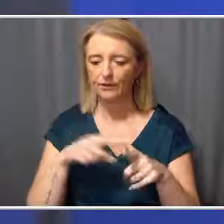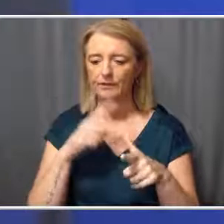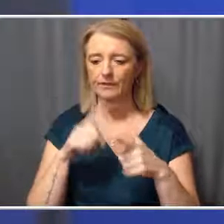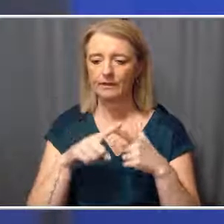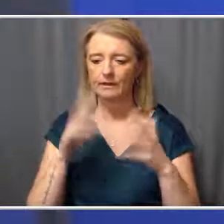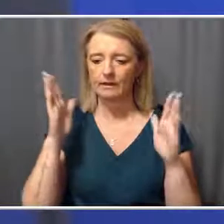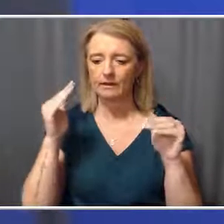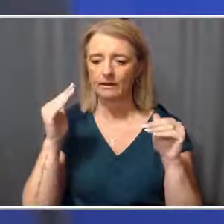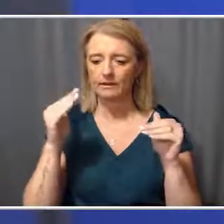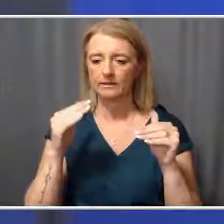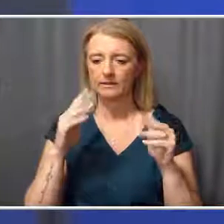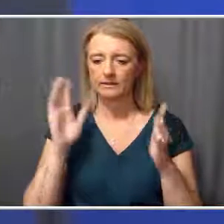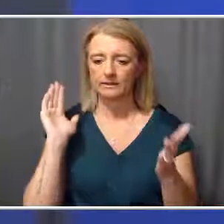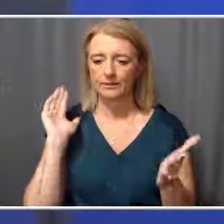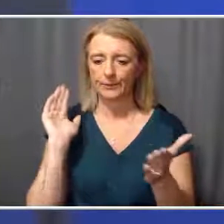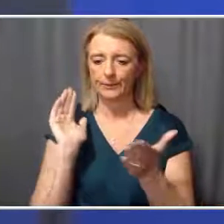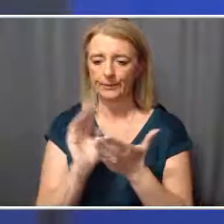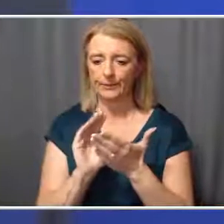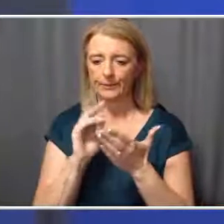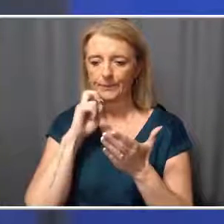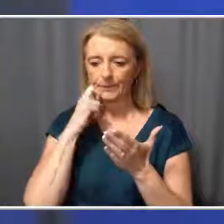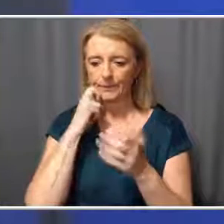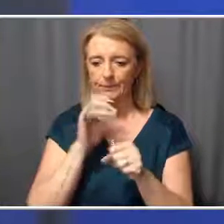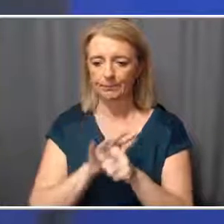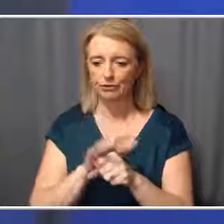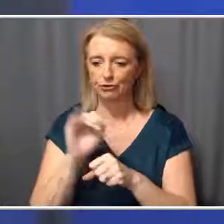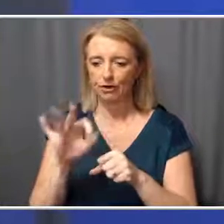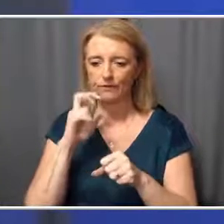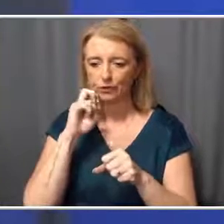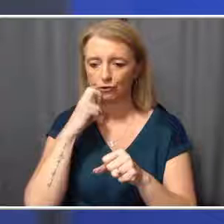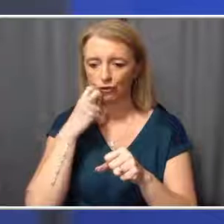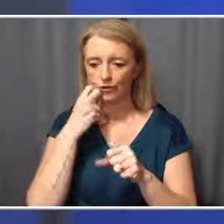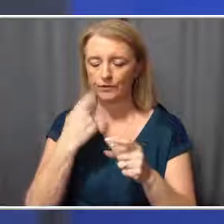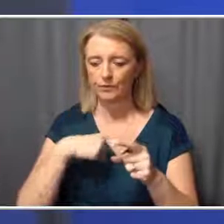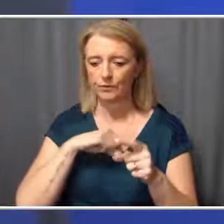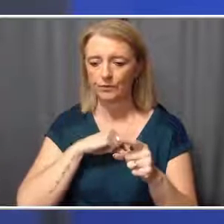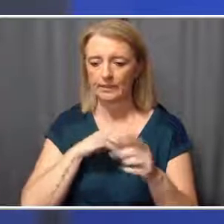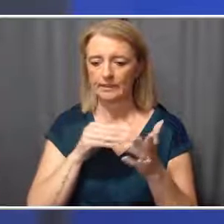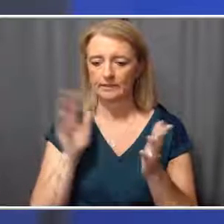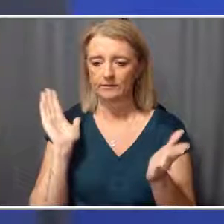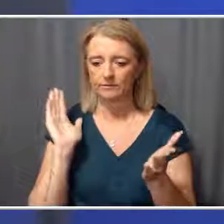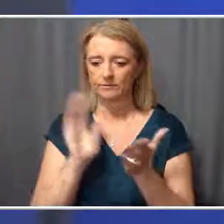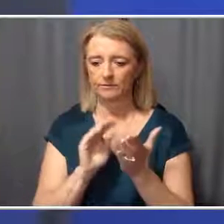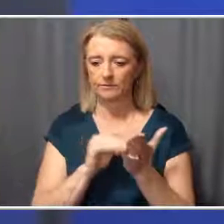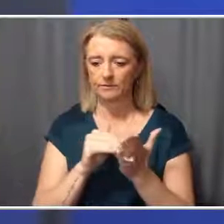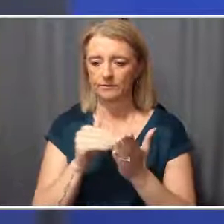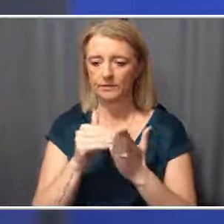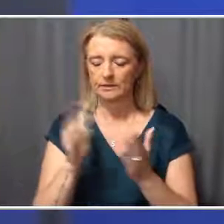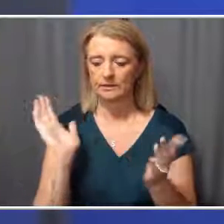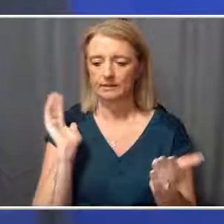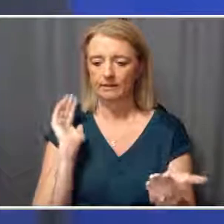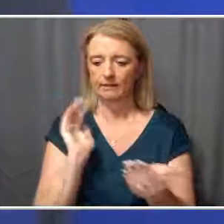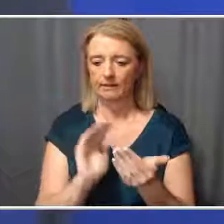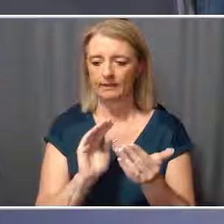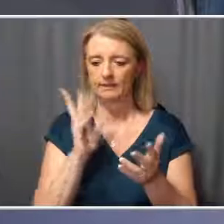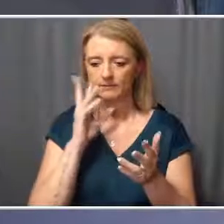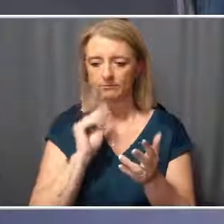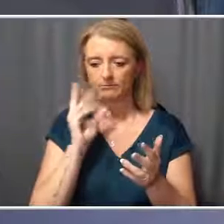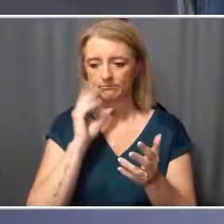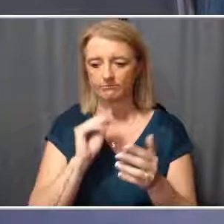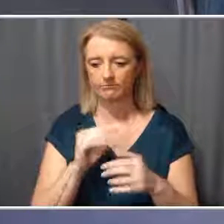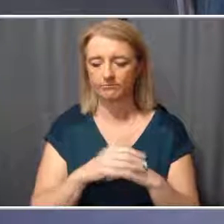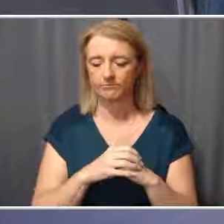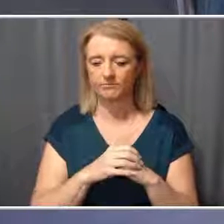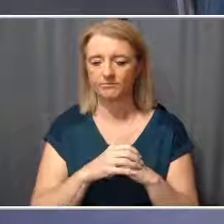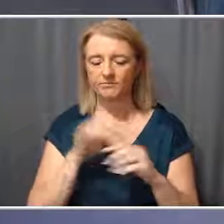Dr. McGee, if you could describe some of the things you're doing here, you're working on the eyebrow area. What